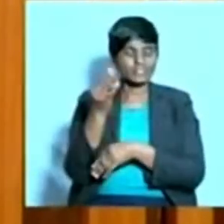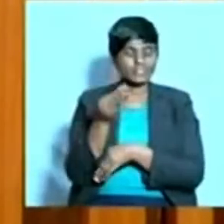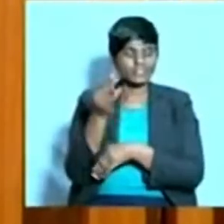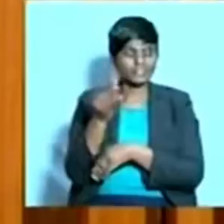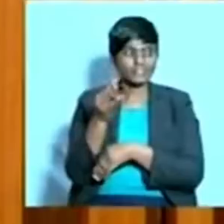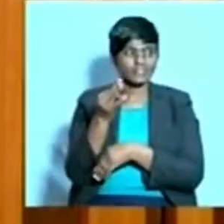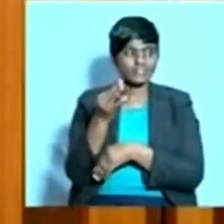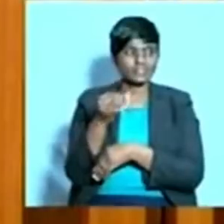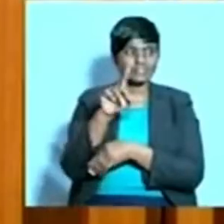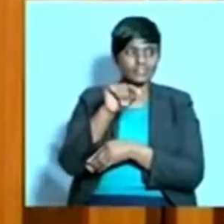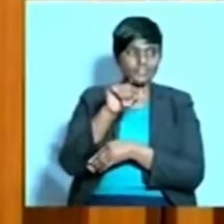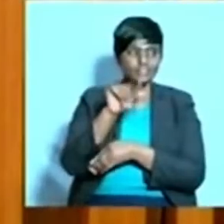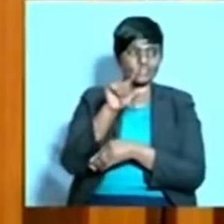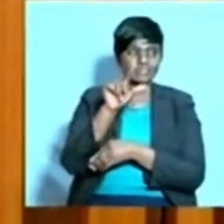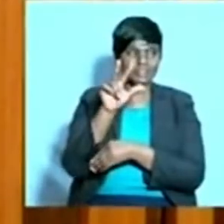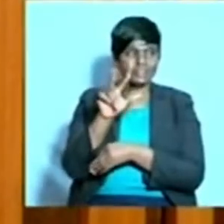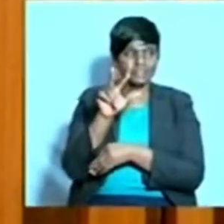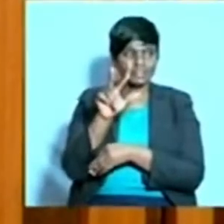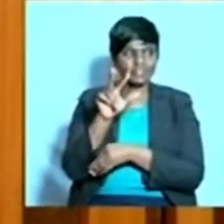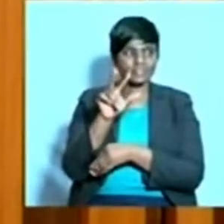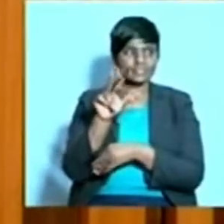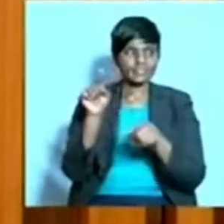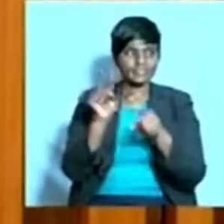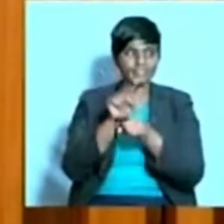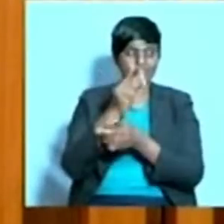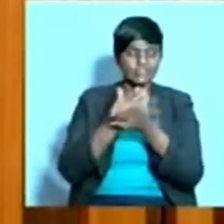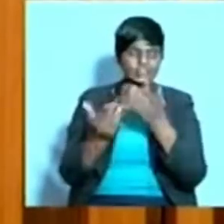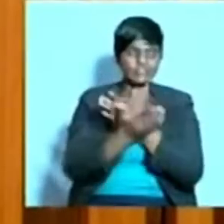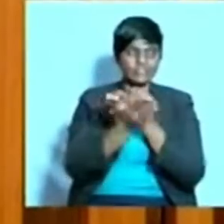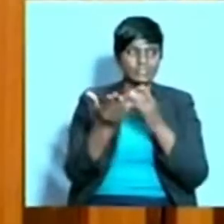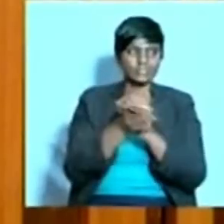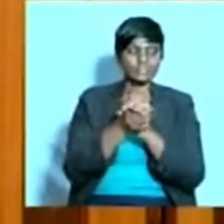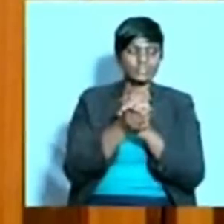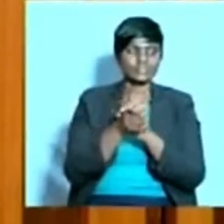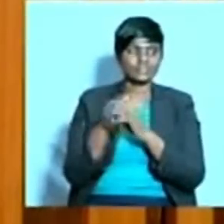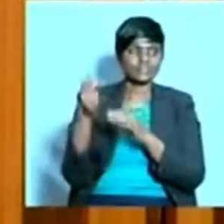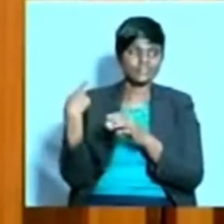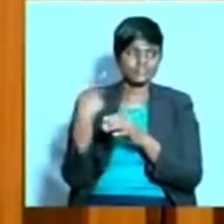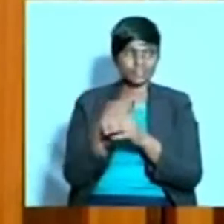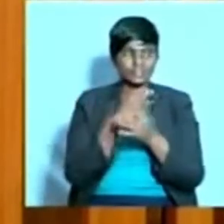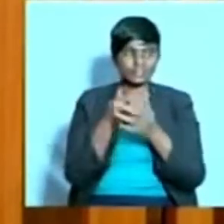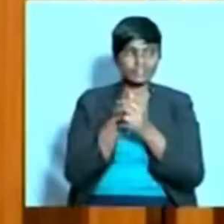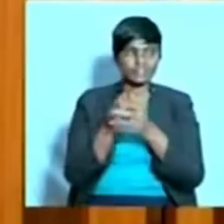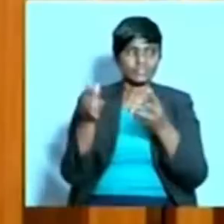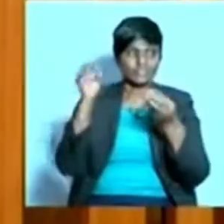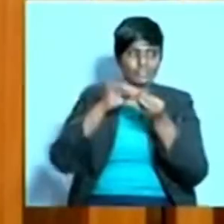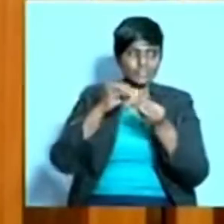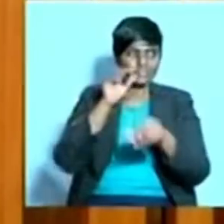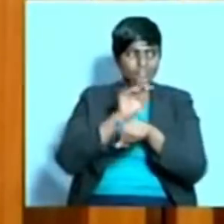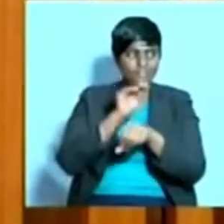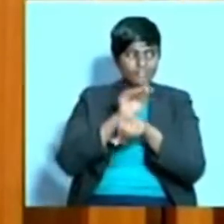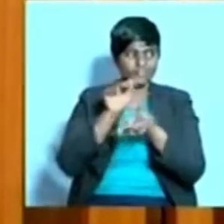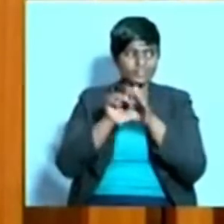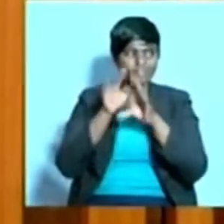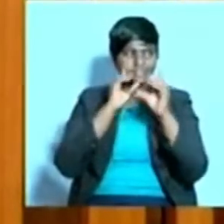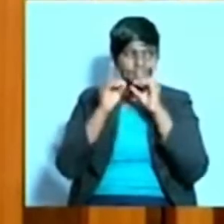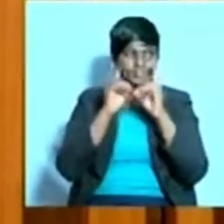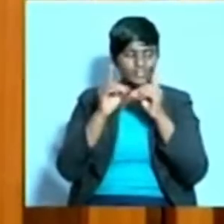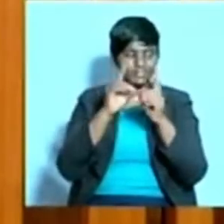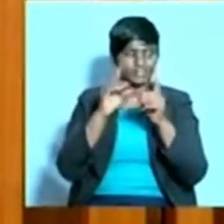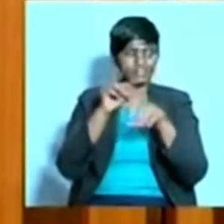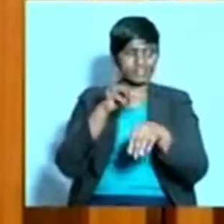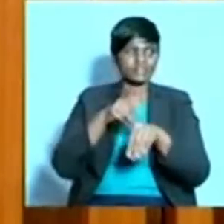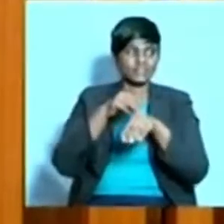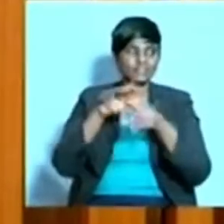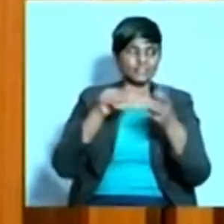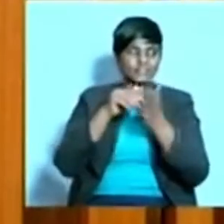June 2024, and some of the members of Parliament that added their voice to this particular debate include Mongu Central Member of